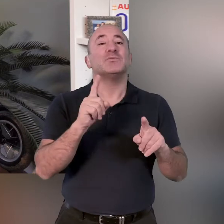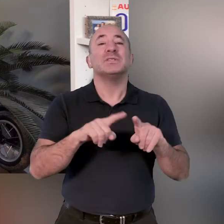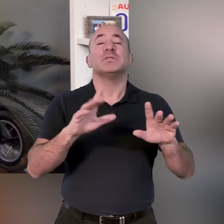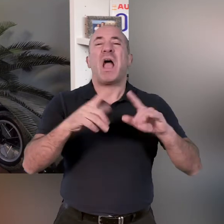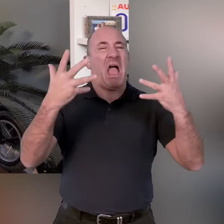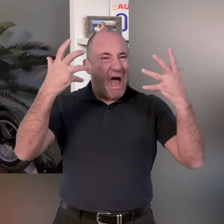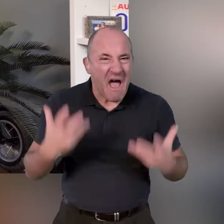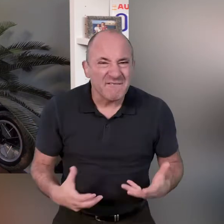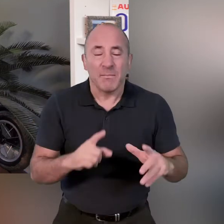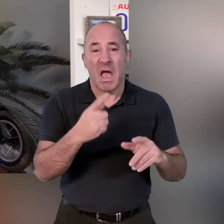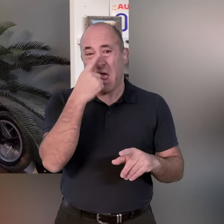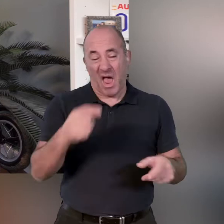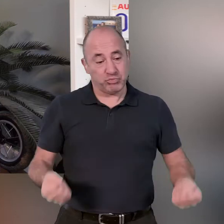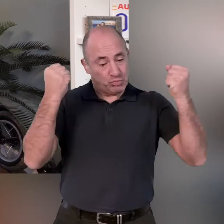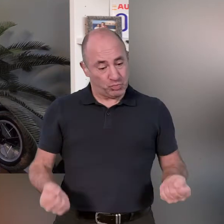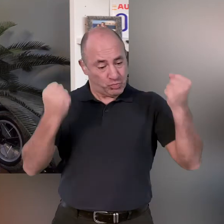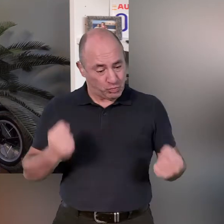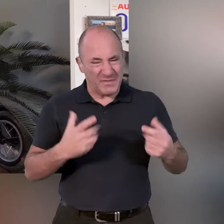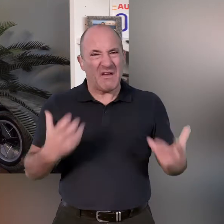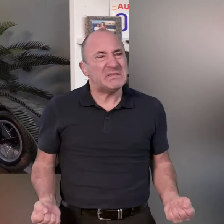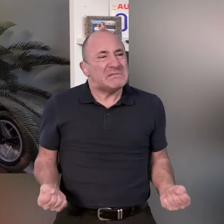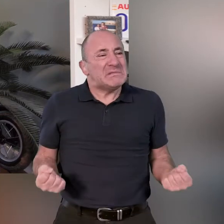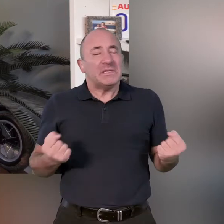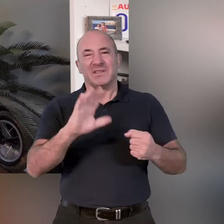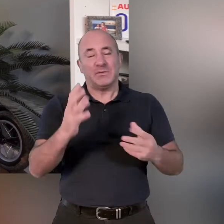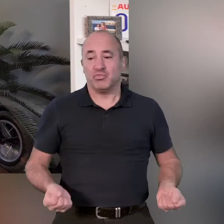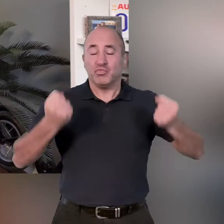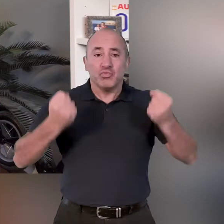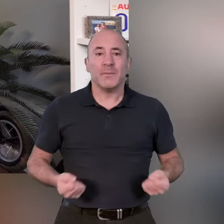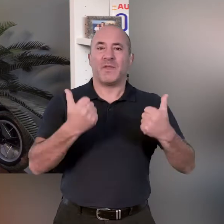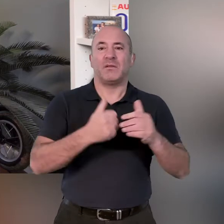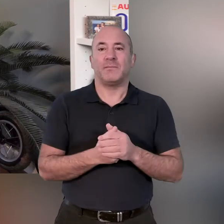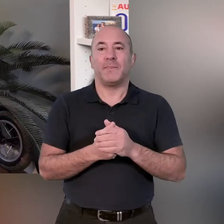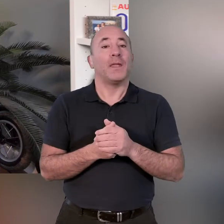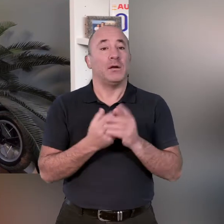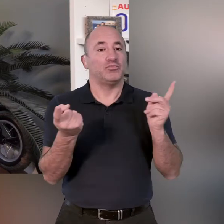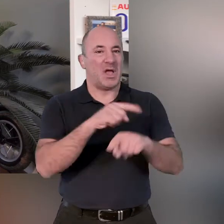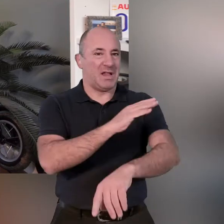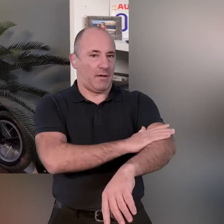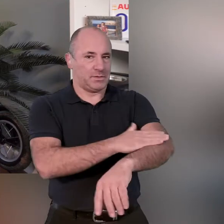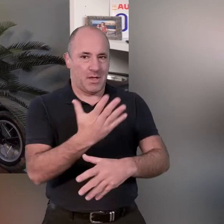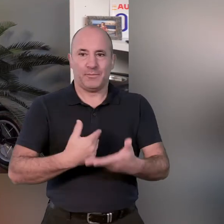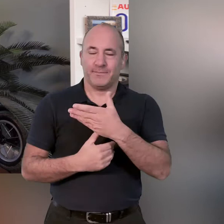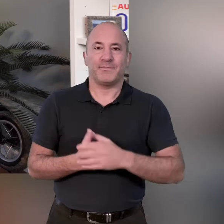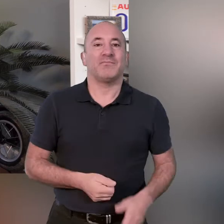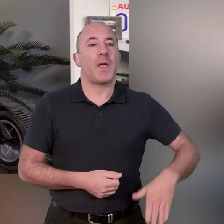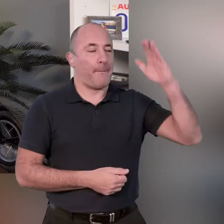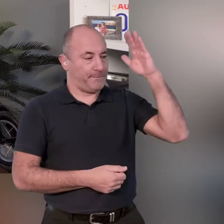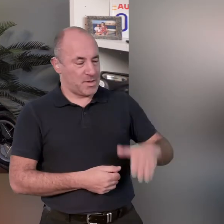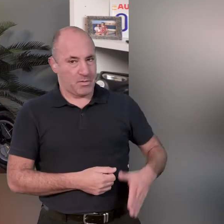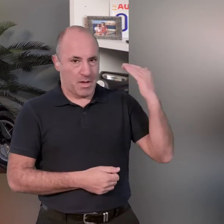just as long as it's not too heavy, something that you can lift for several times. Changing arms here and lifting this arm up and then back